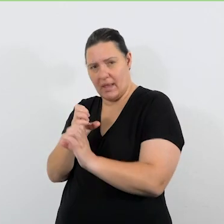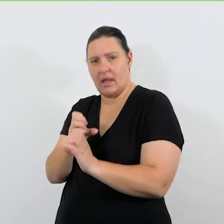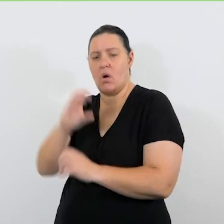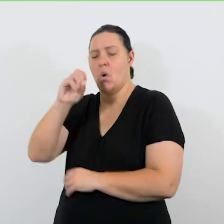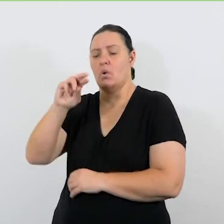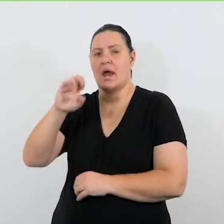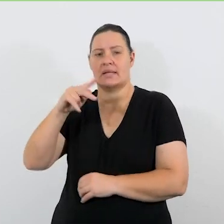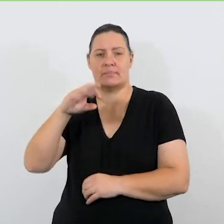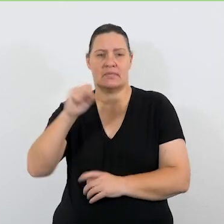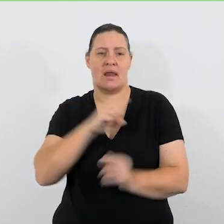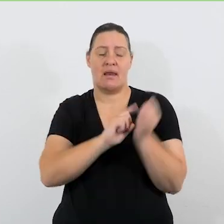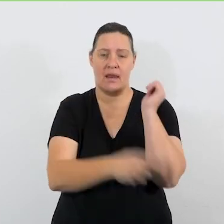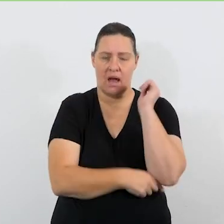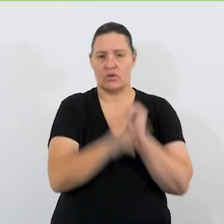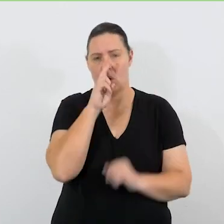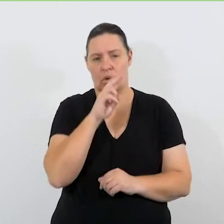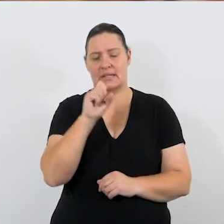going to look at stem cells.